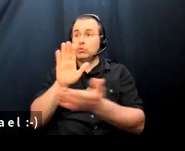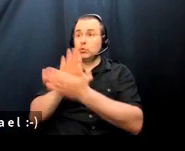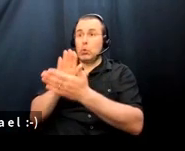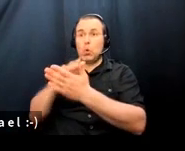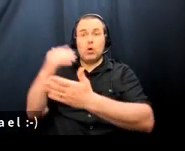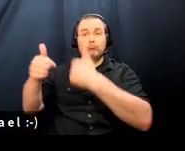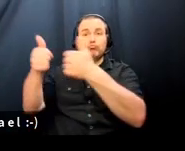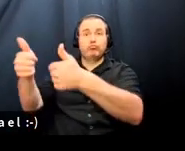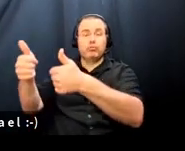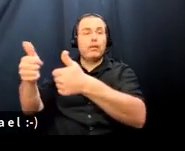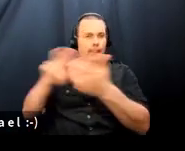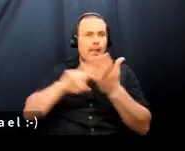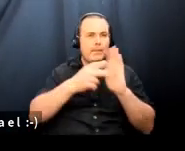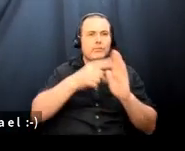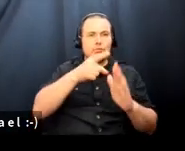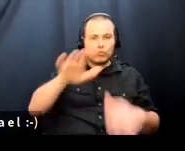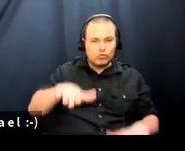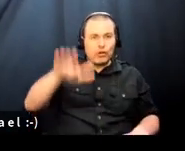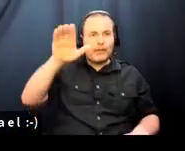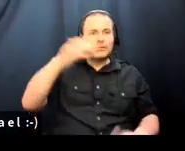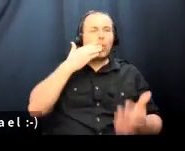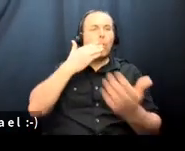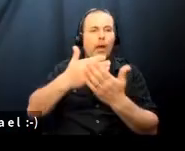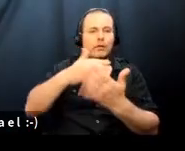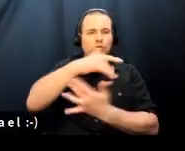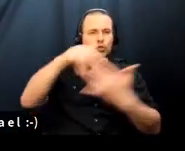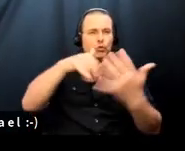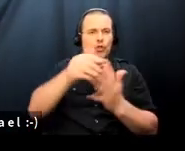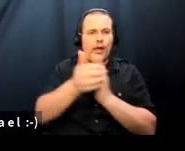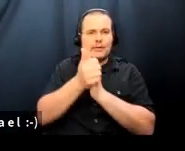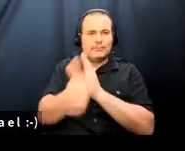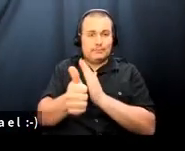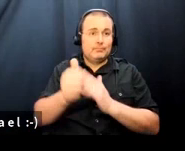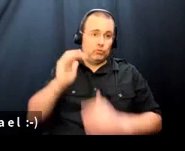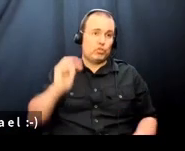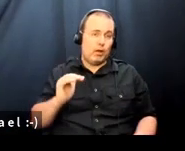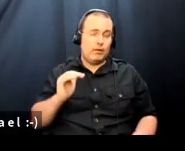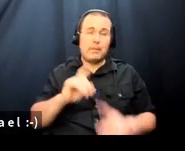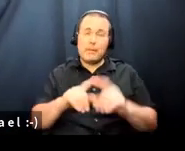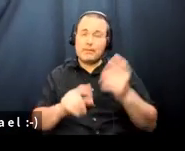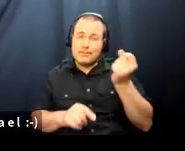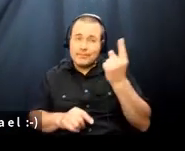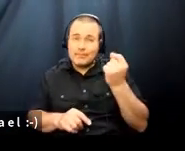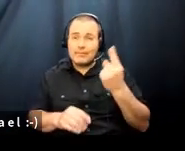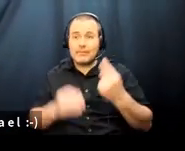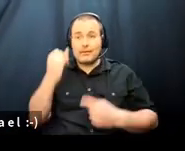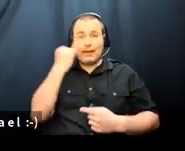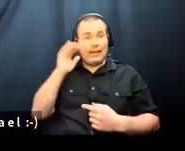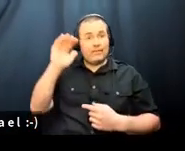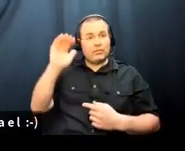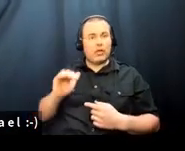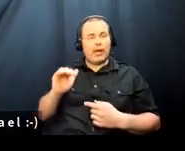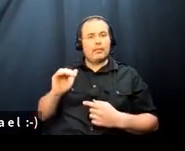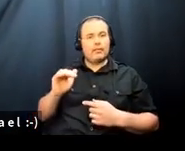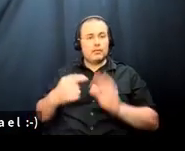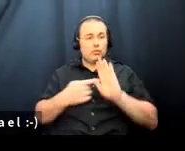you've raised a well-socialized child. But understand that even if the child displays a skill for